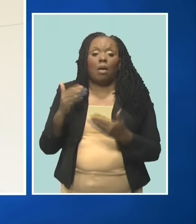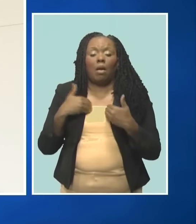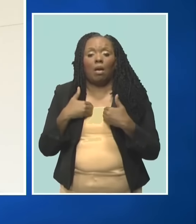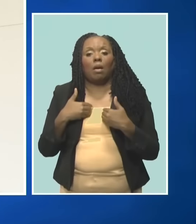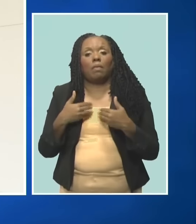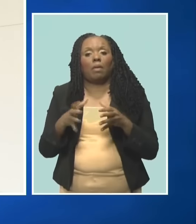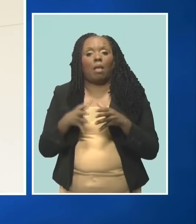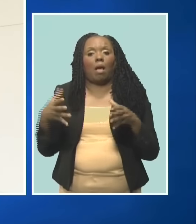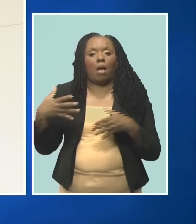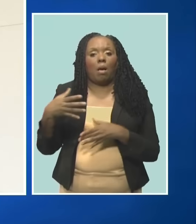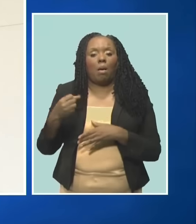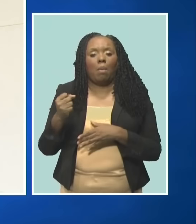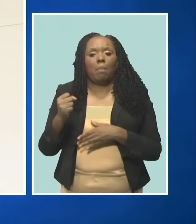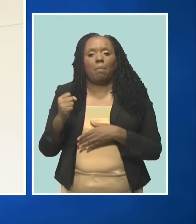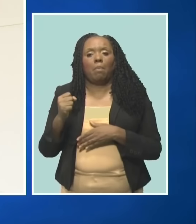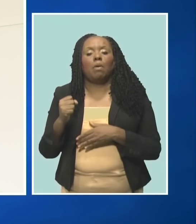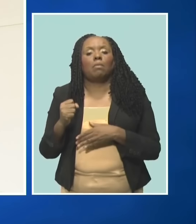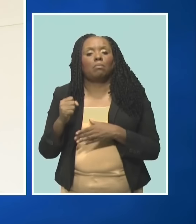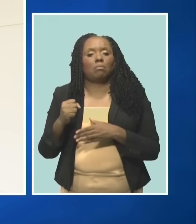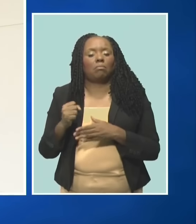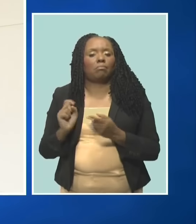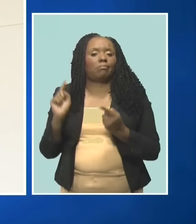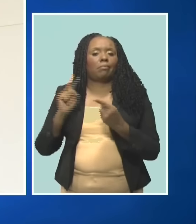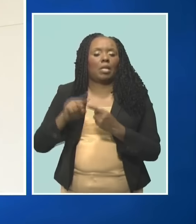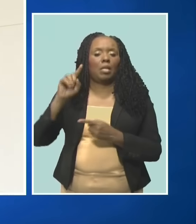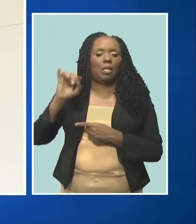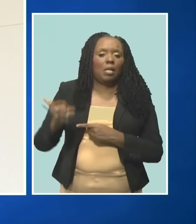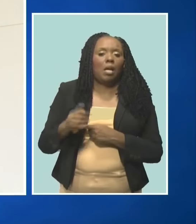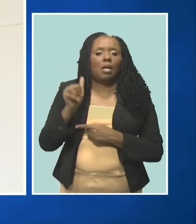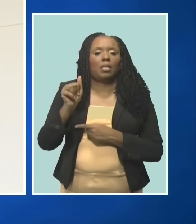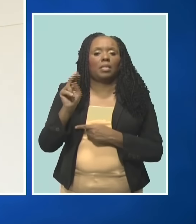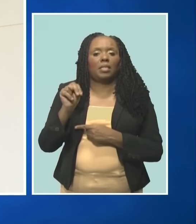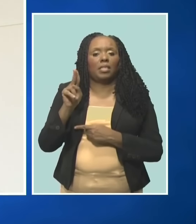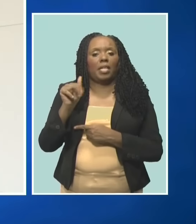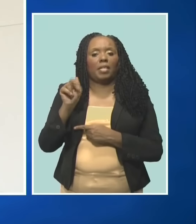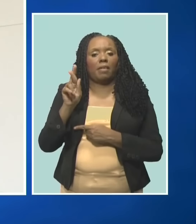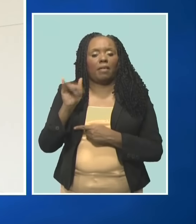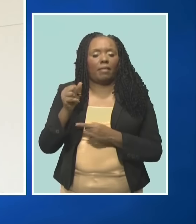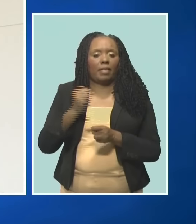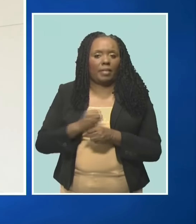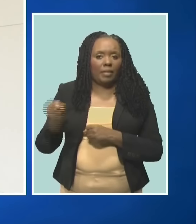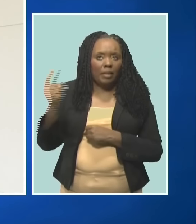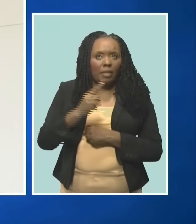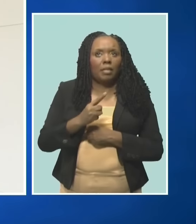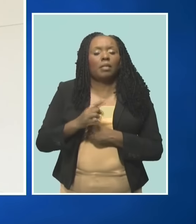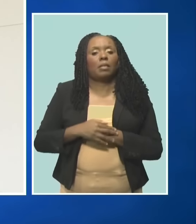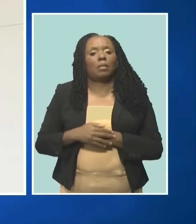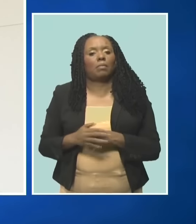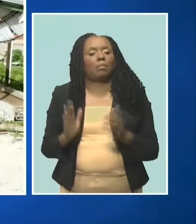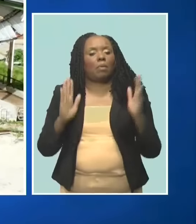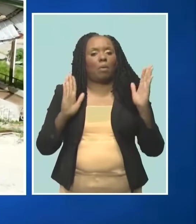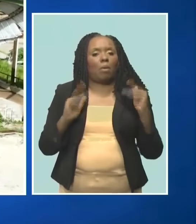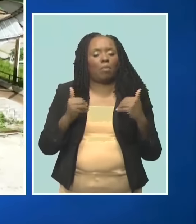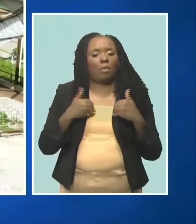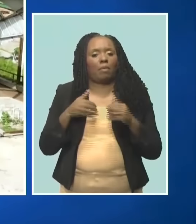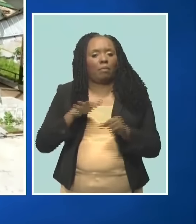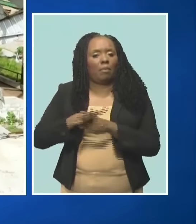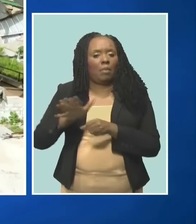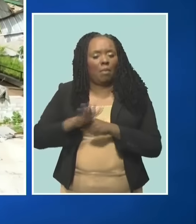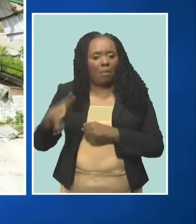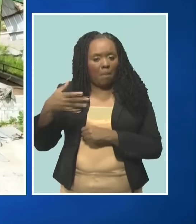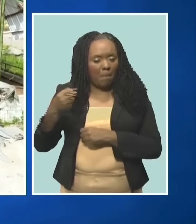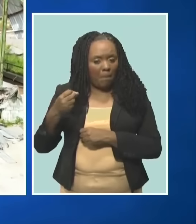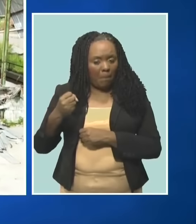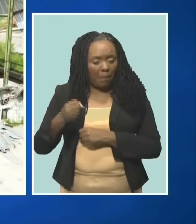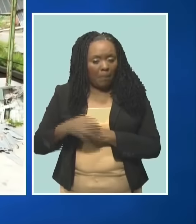January, which we are trying as much as possible to try to augment the island's milk supply. Mr. Paul says, in